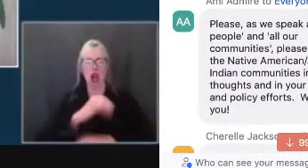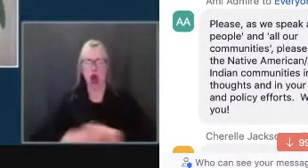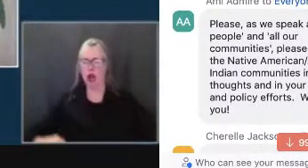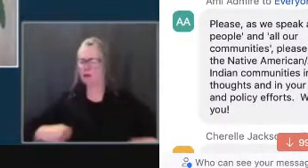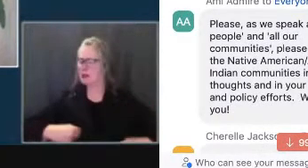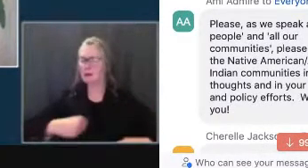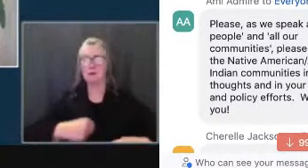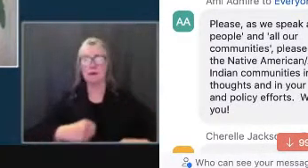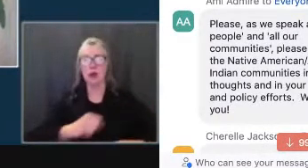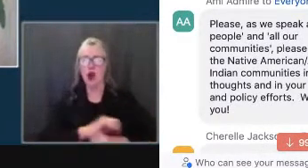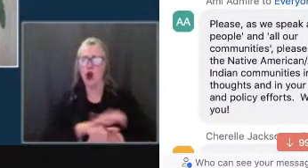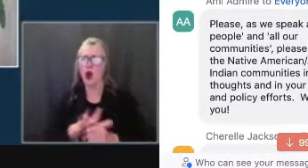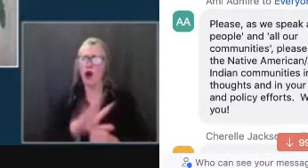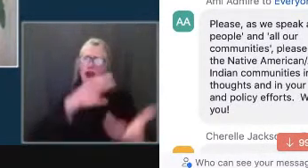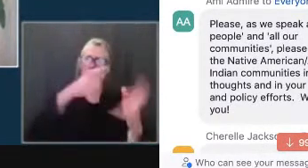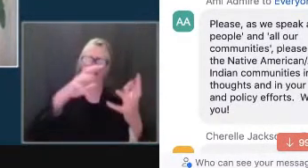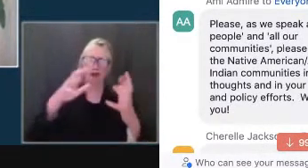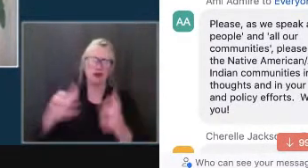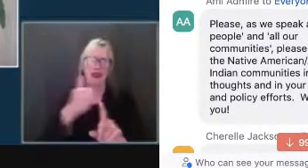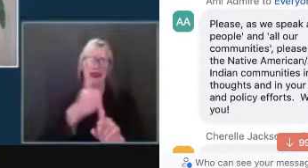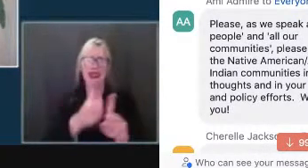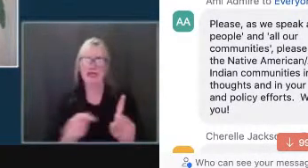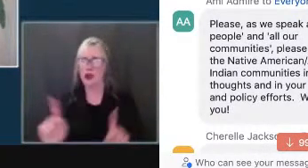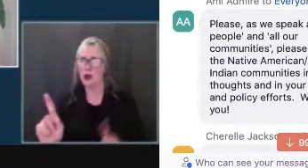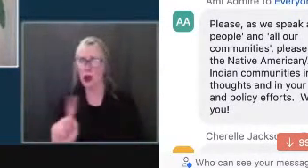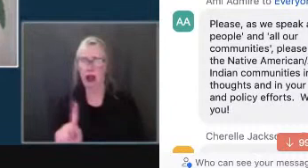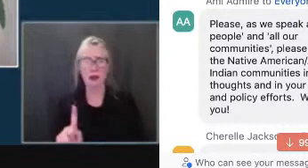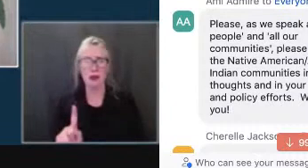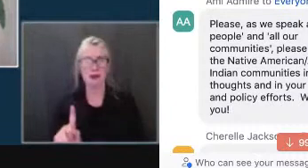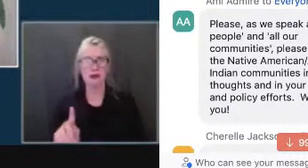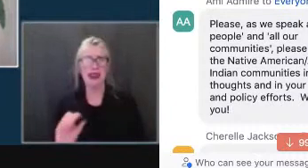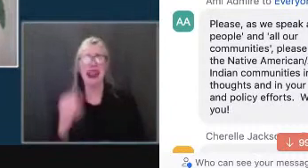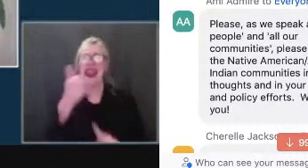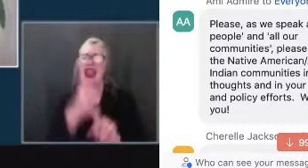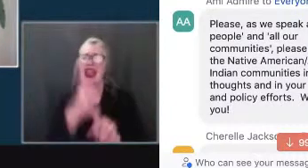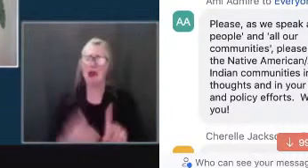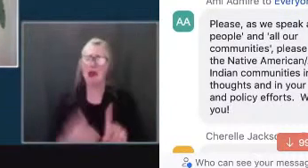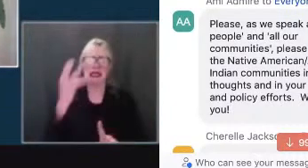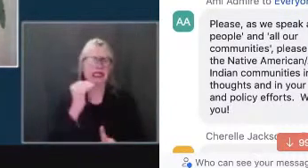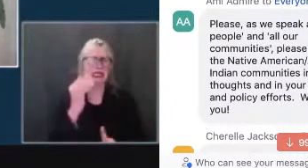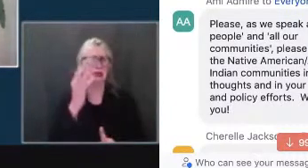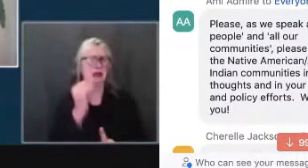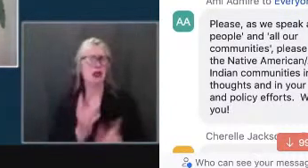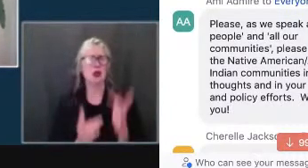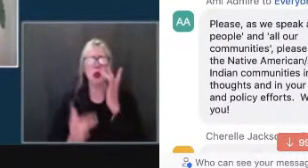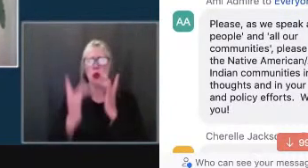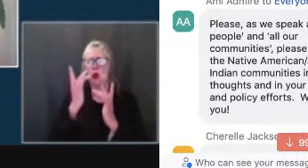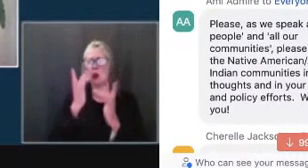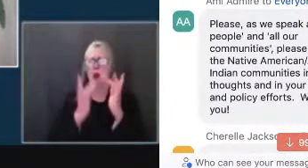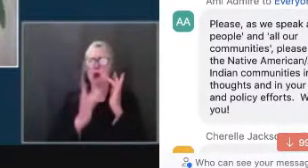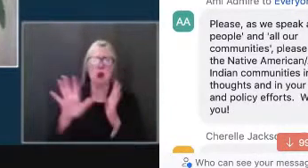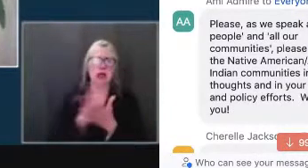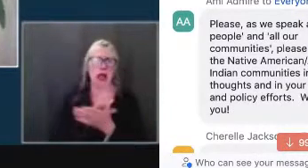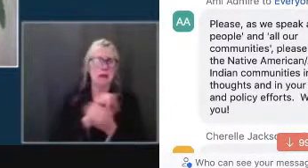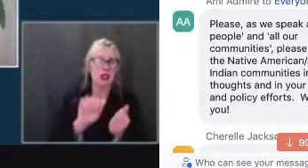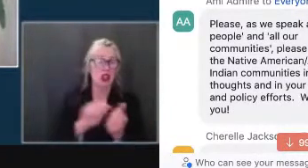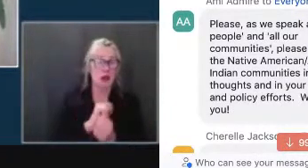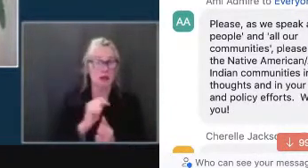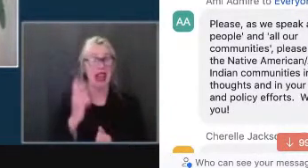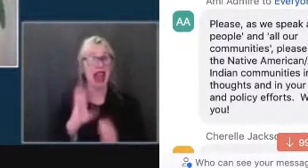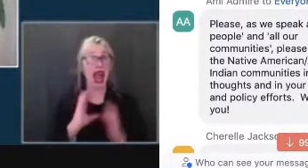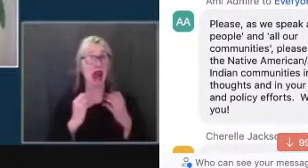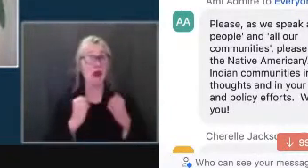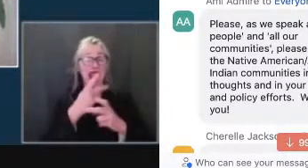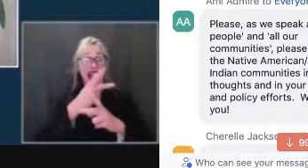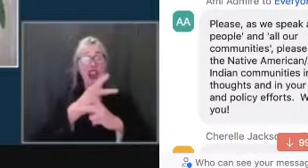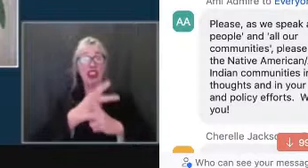everywhere. It has left no one and anything unscathed. It has exposed the fragility of our healthcare system